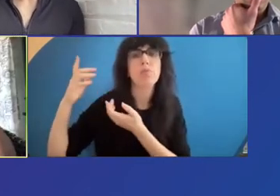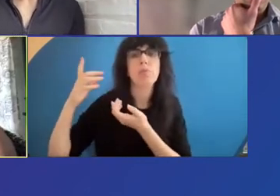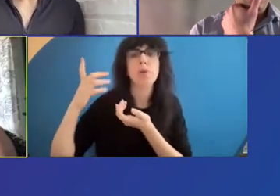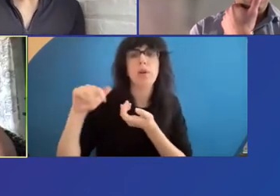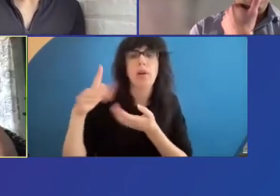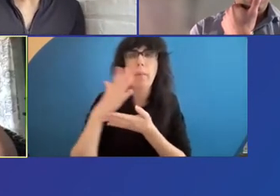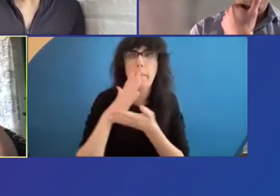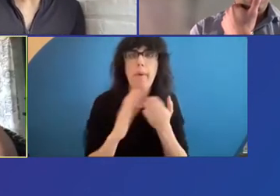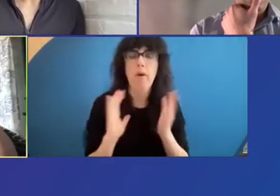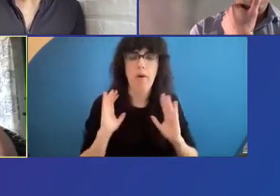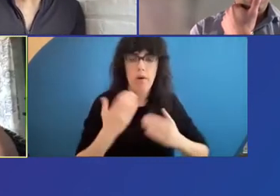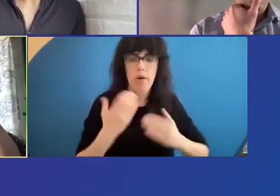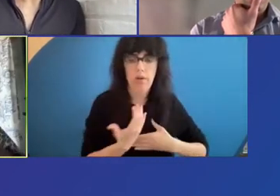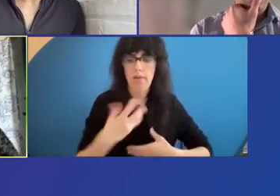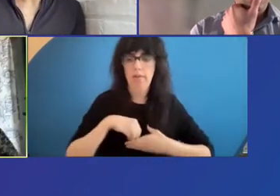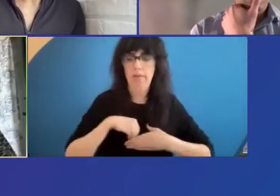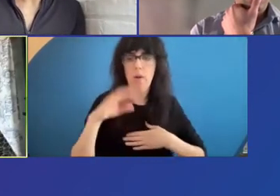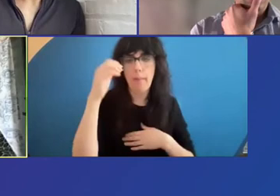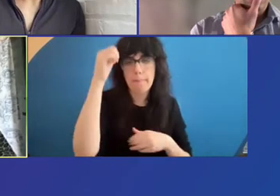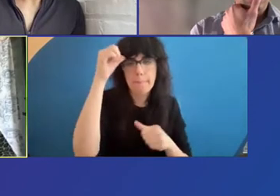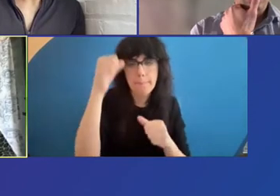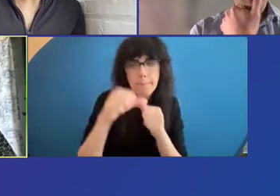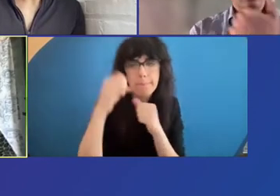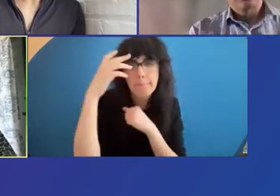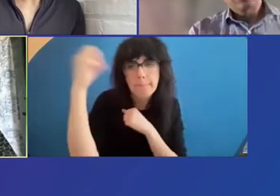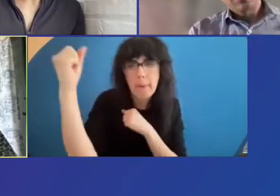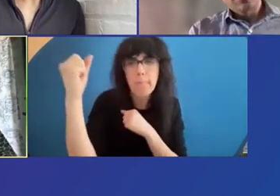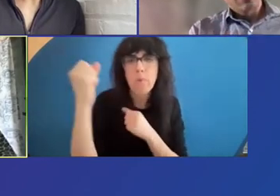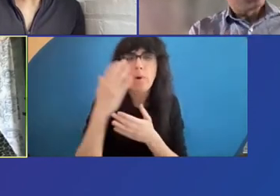of our memory, right, that are part of our member,